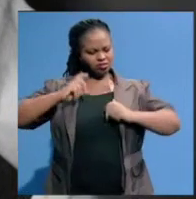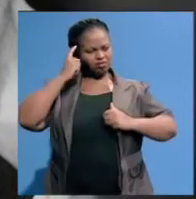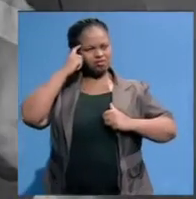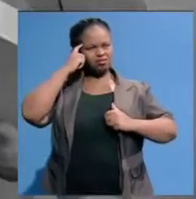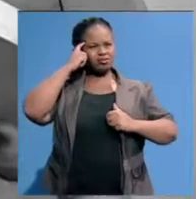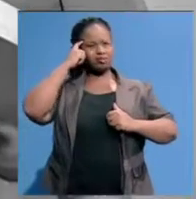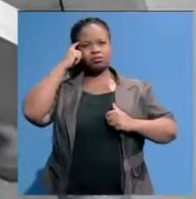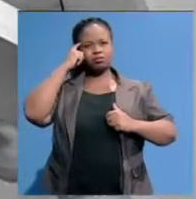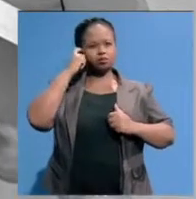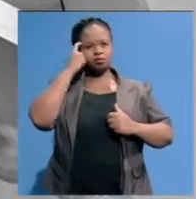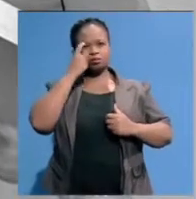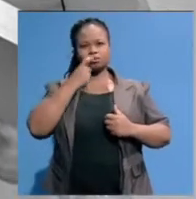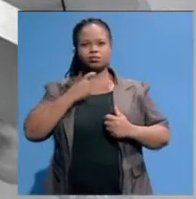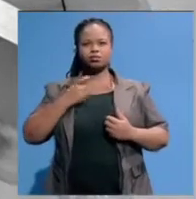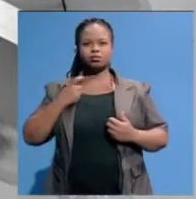uma sewe